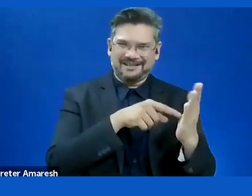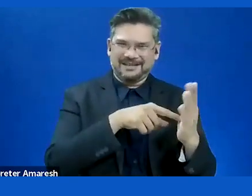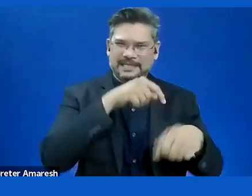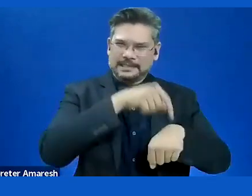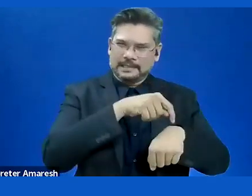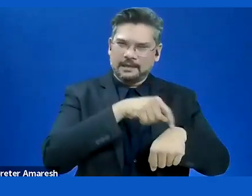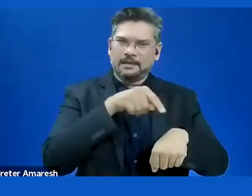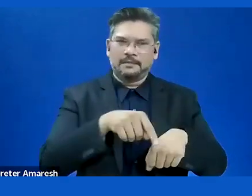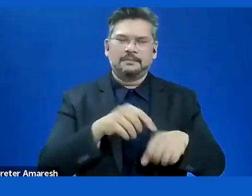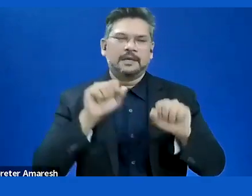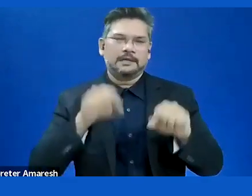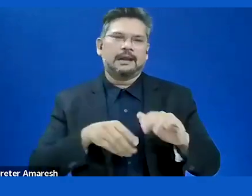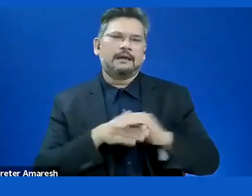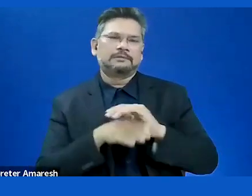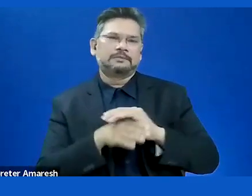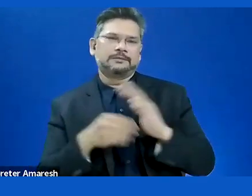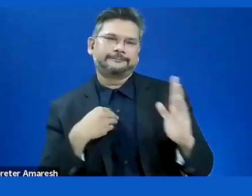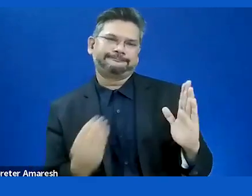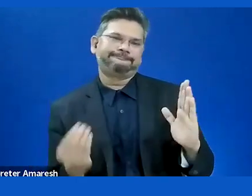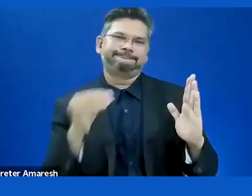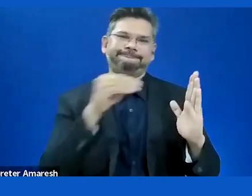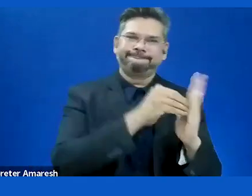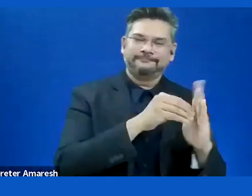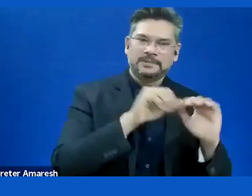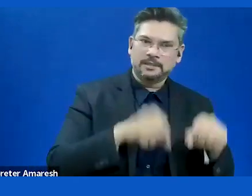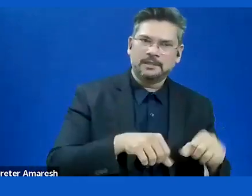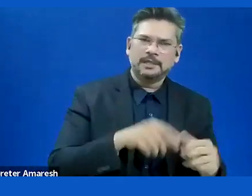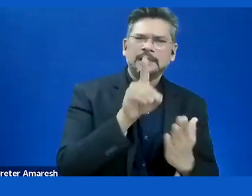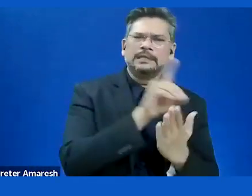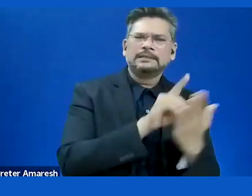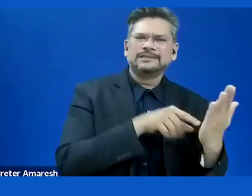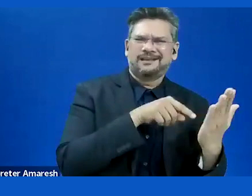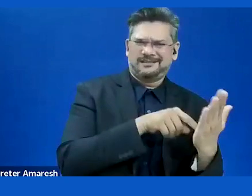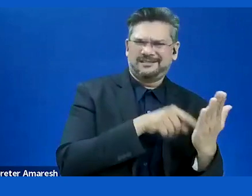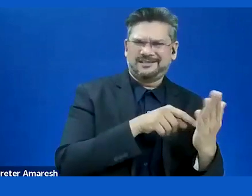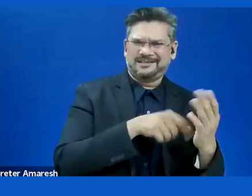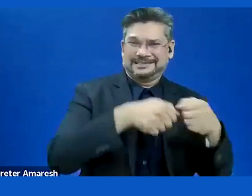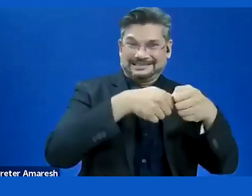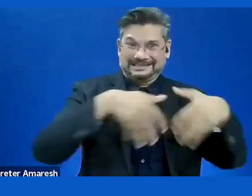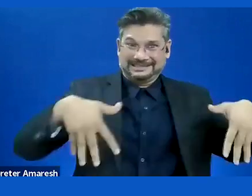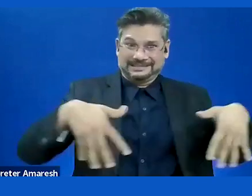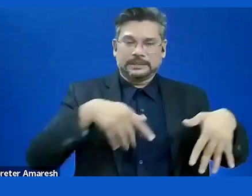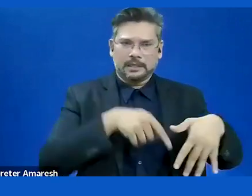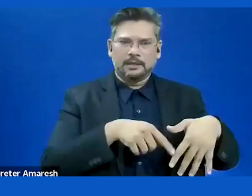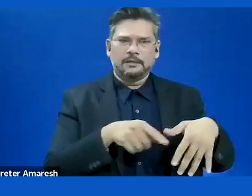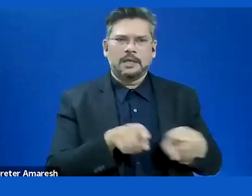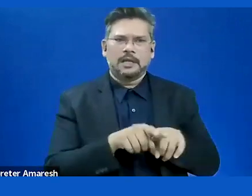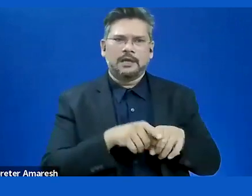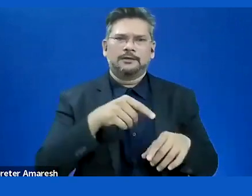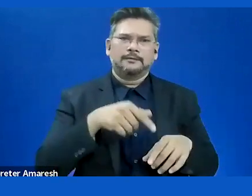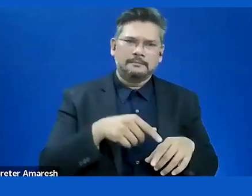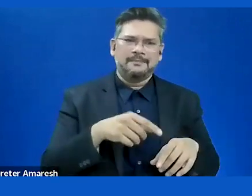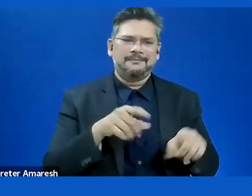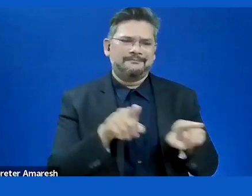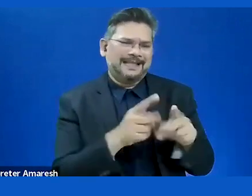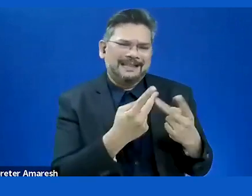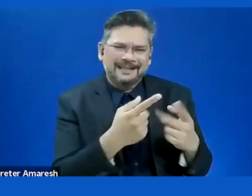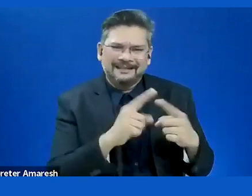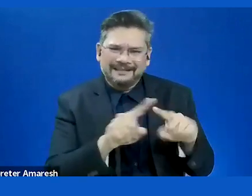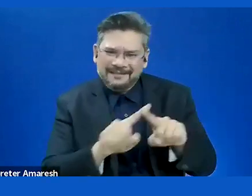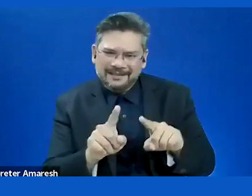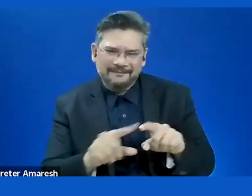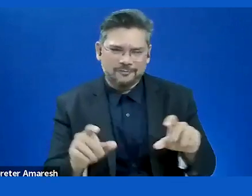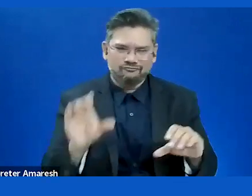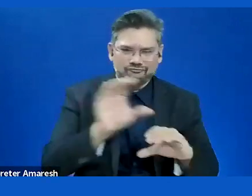moment, and I think the cool thing about a design system, it's basically a set of building blocks for